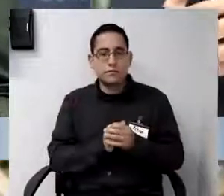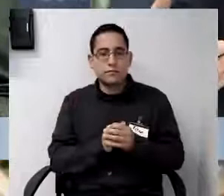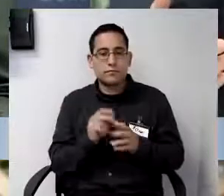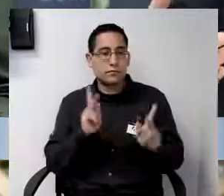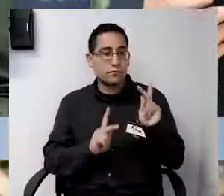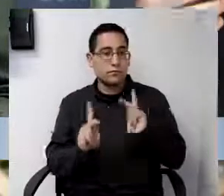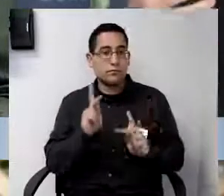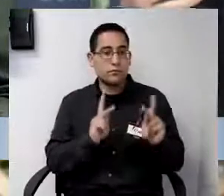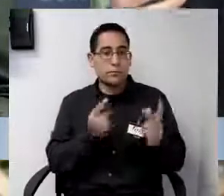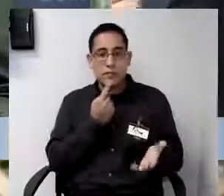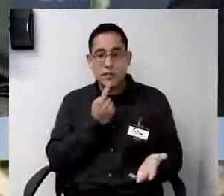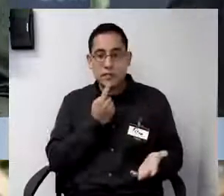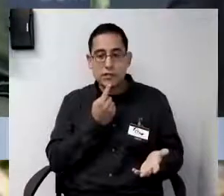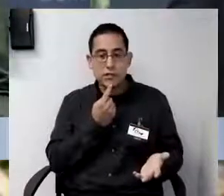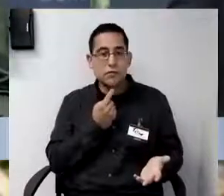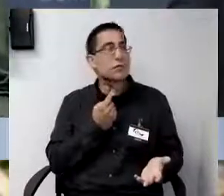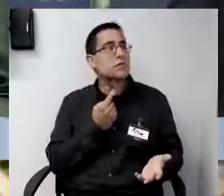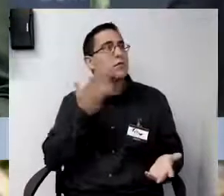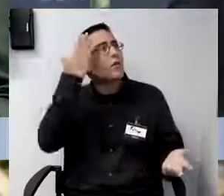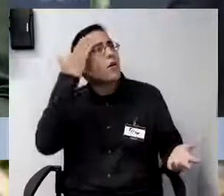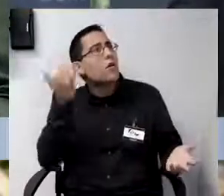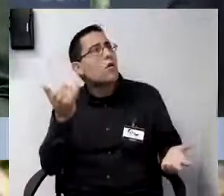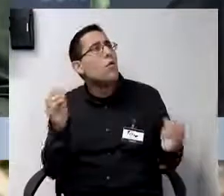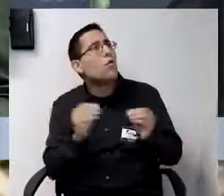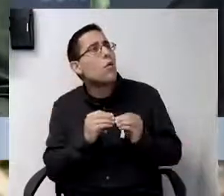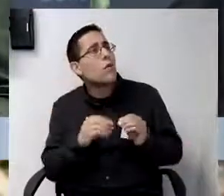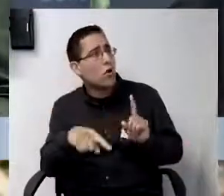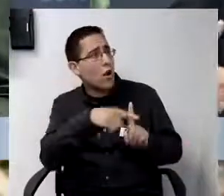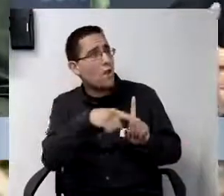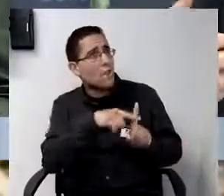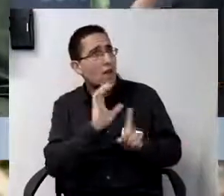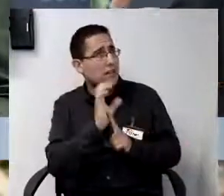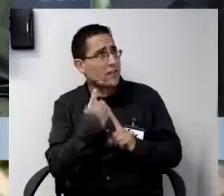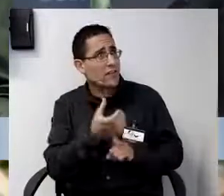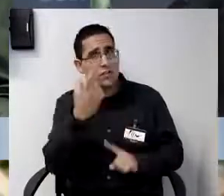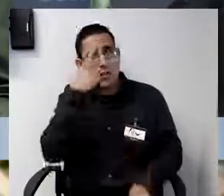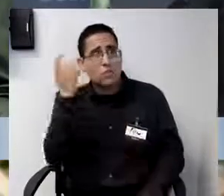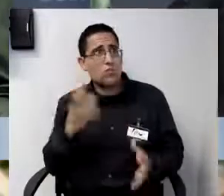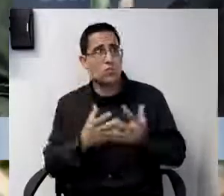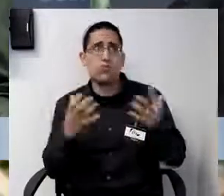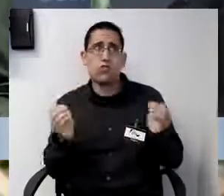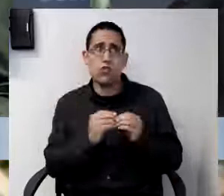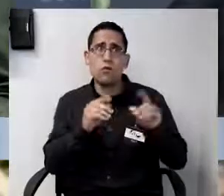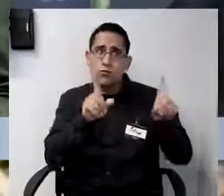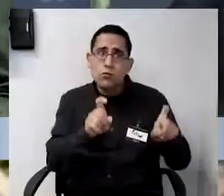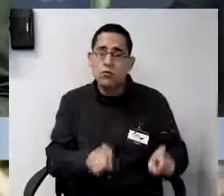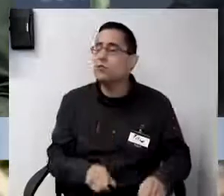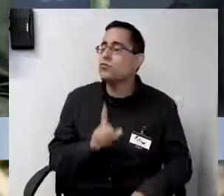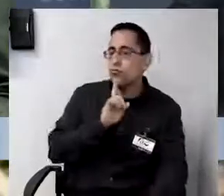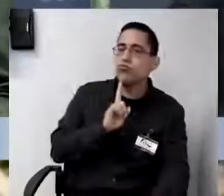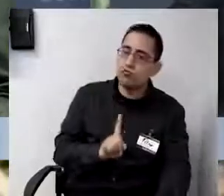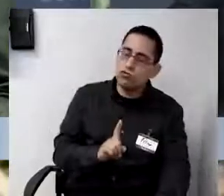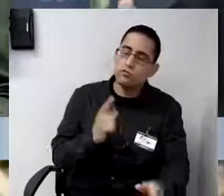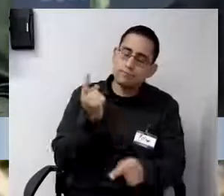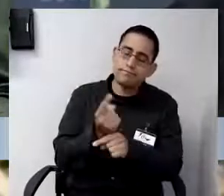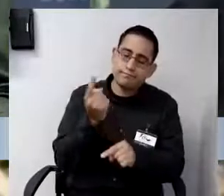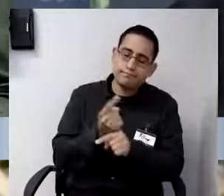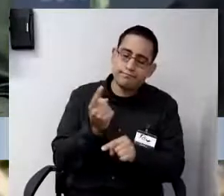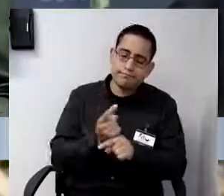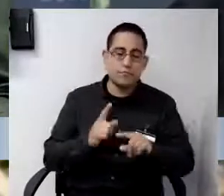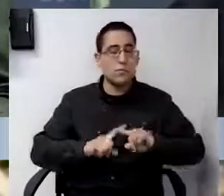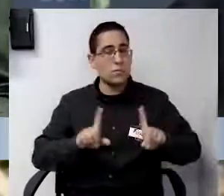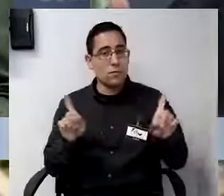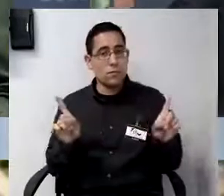a lot of people are saying, well, the reason we have so many more positive cases is because we're doing so much more testing, and that is true. But at the